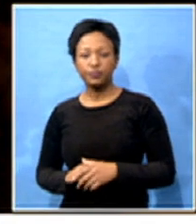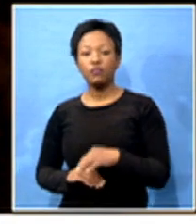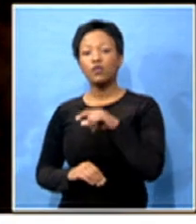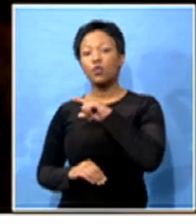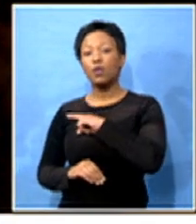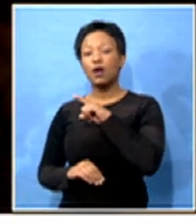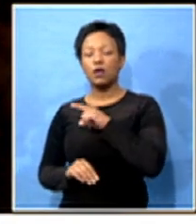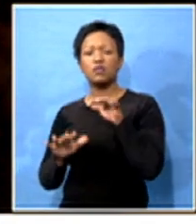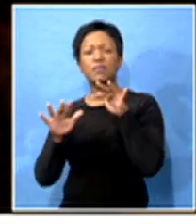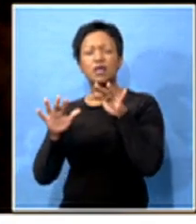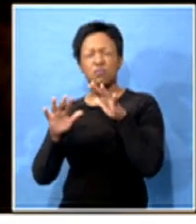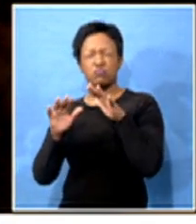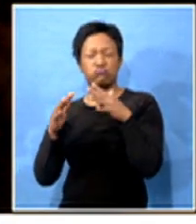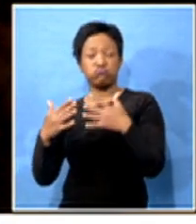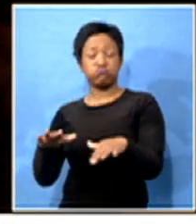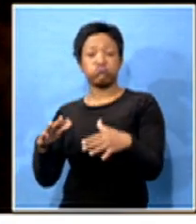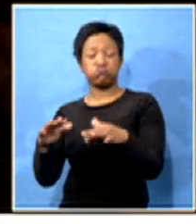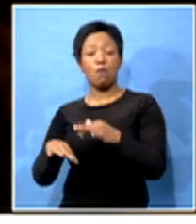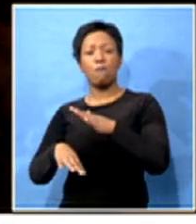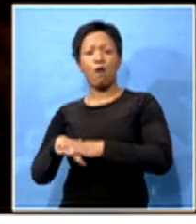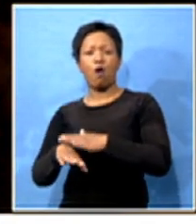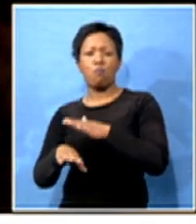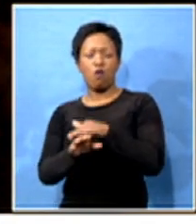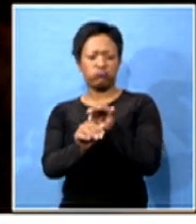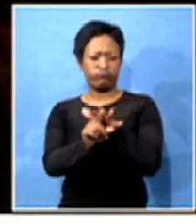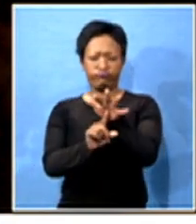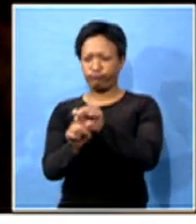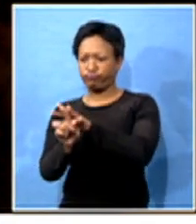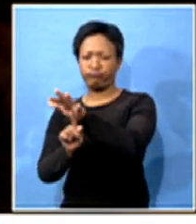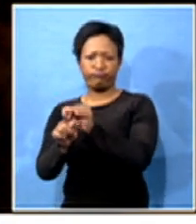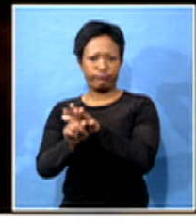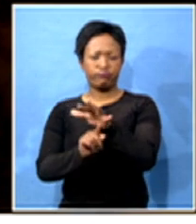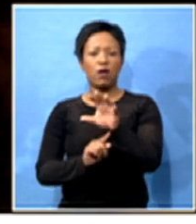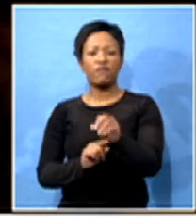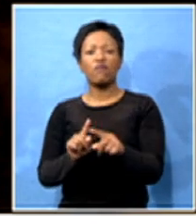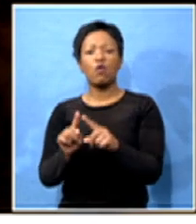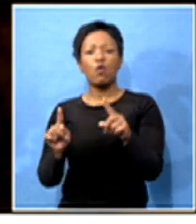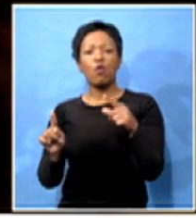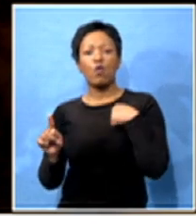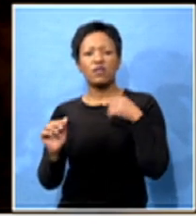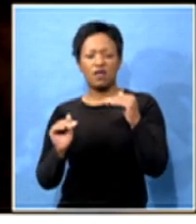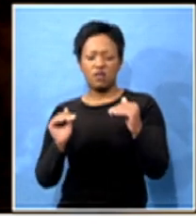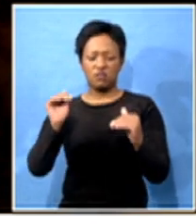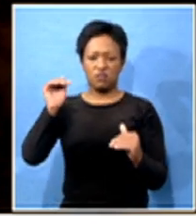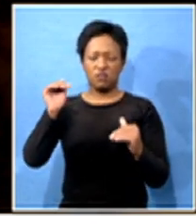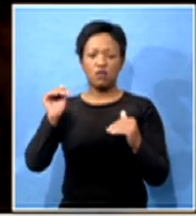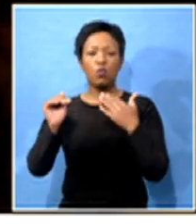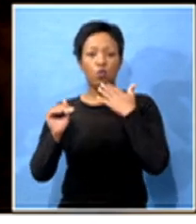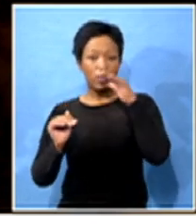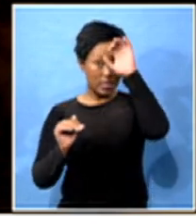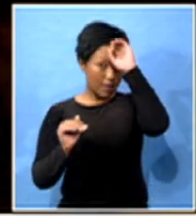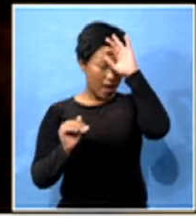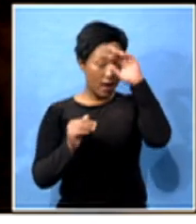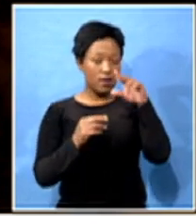getting highly infected. And what we are really concerned about is that the unequal power relations between the mining companies